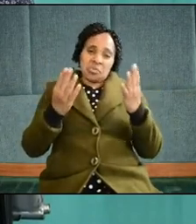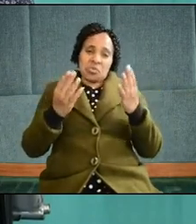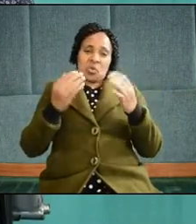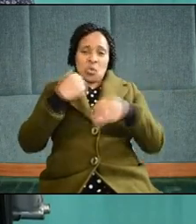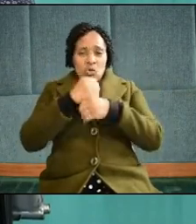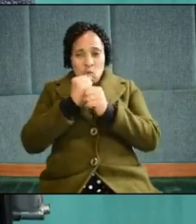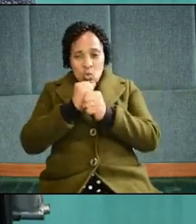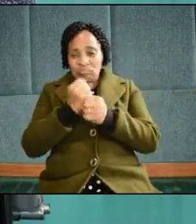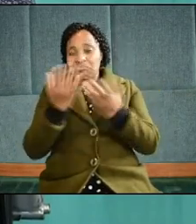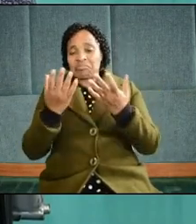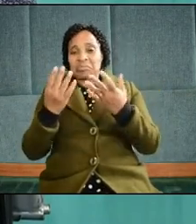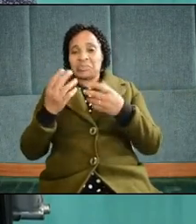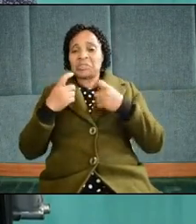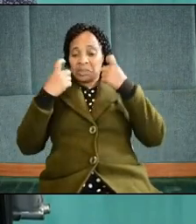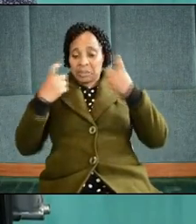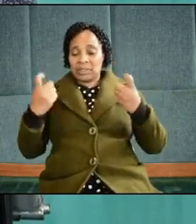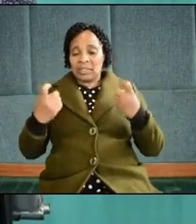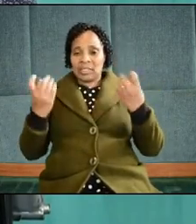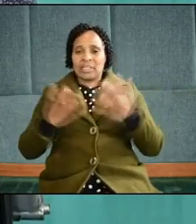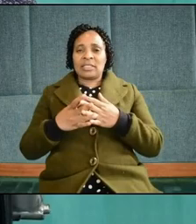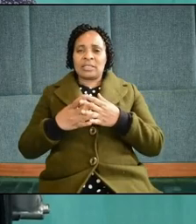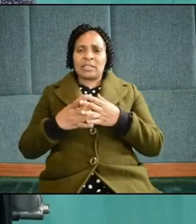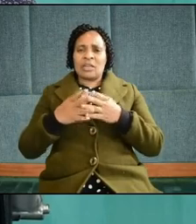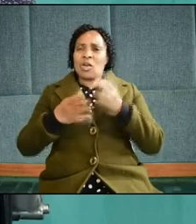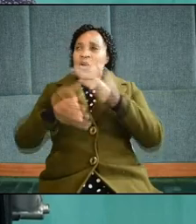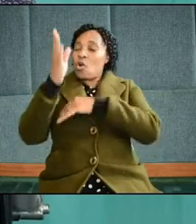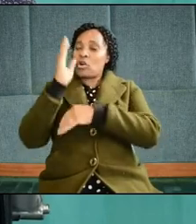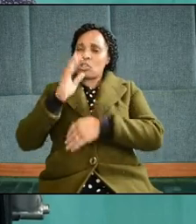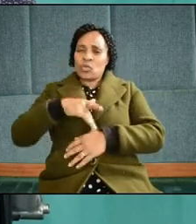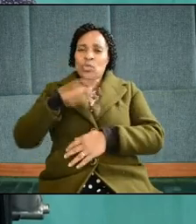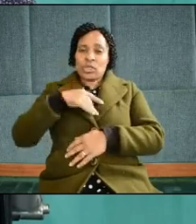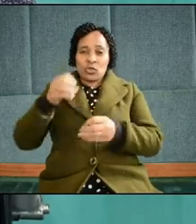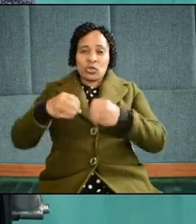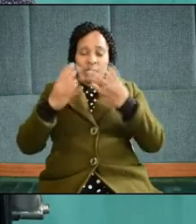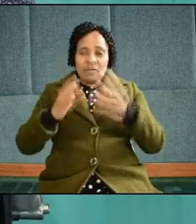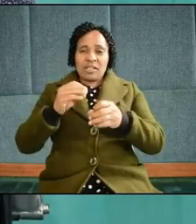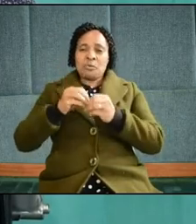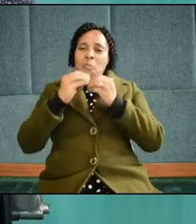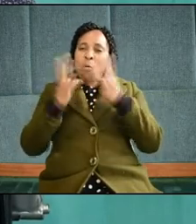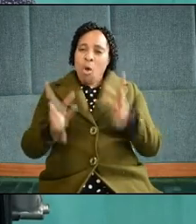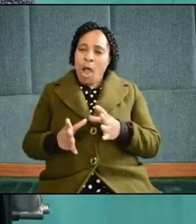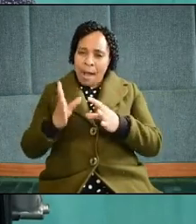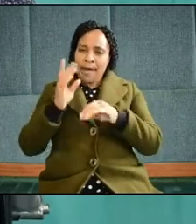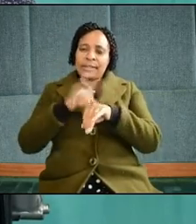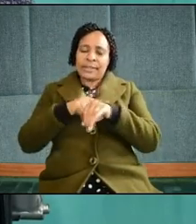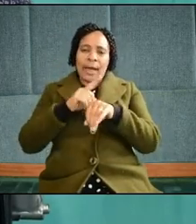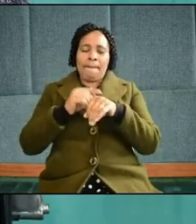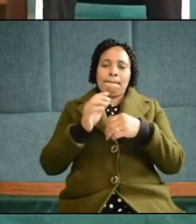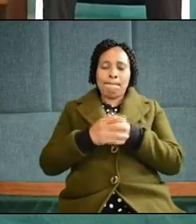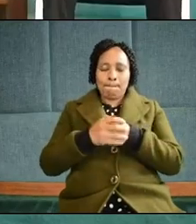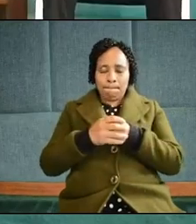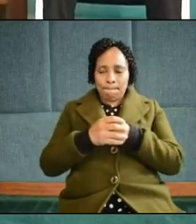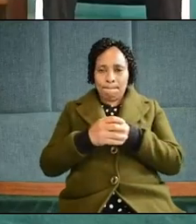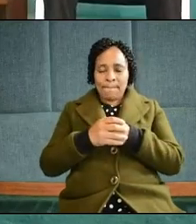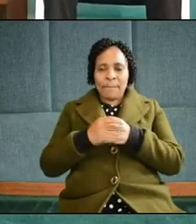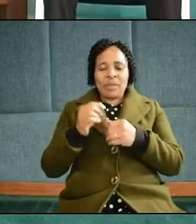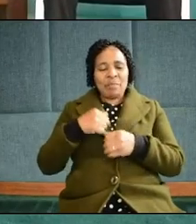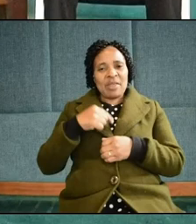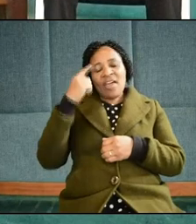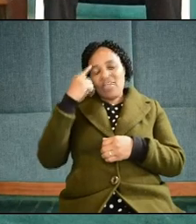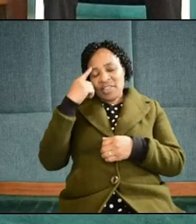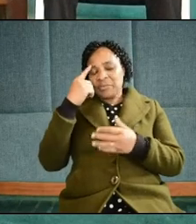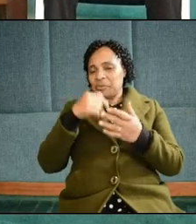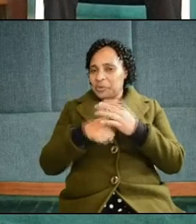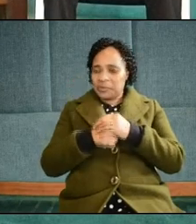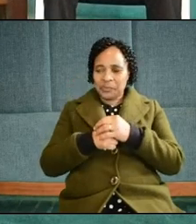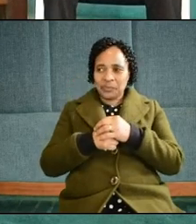sin, he's willing to give us more chances. Miss Hati, what do you think? I think that